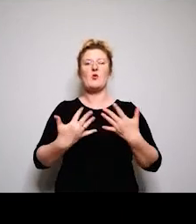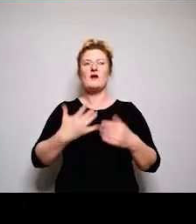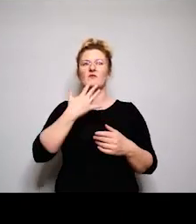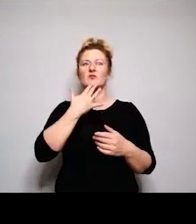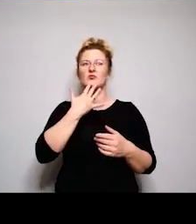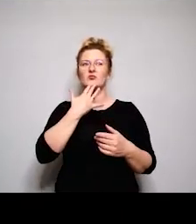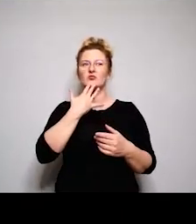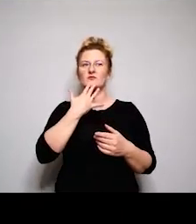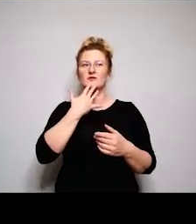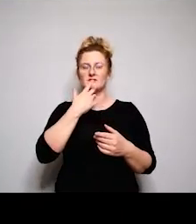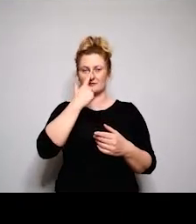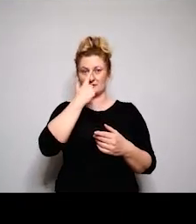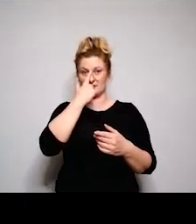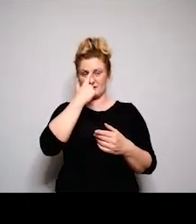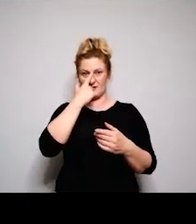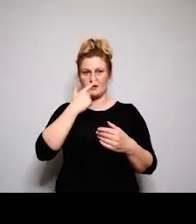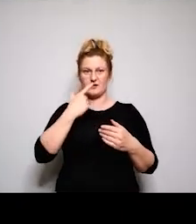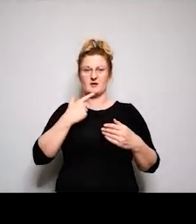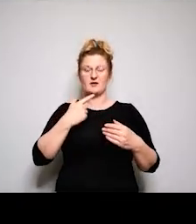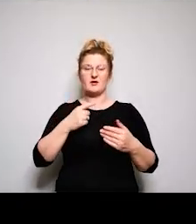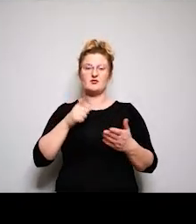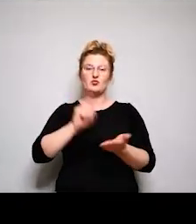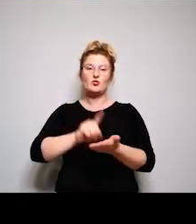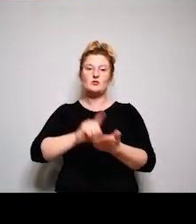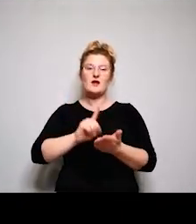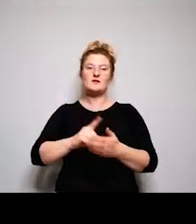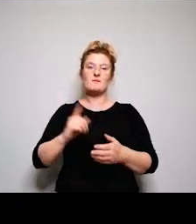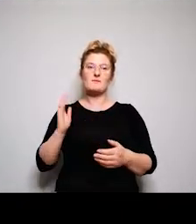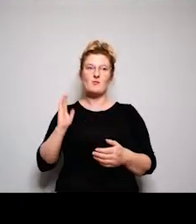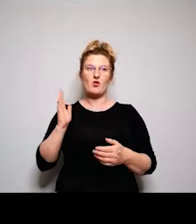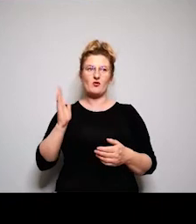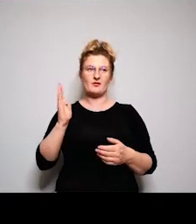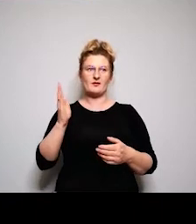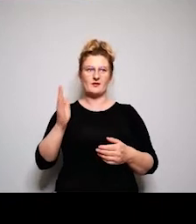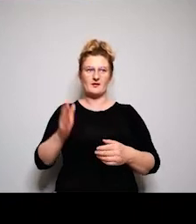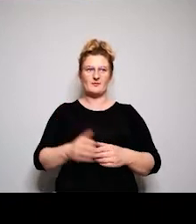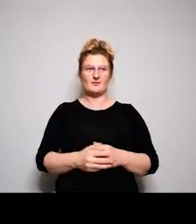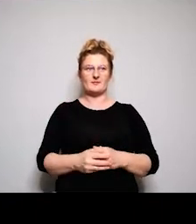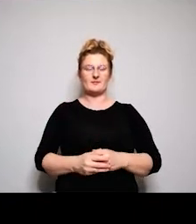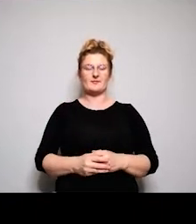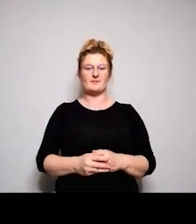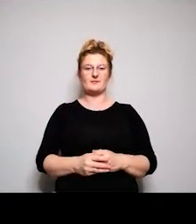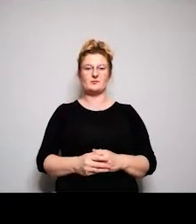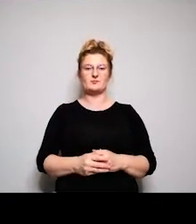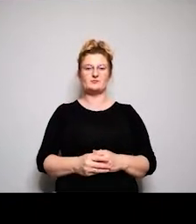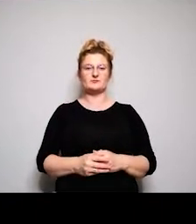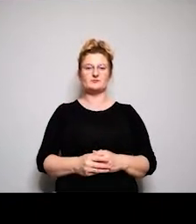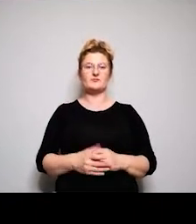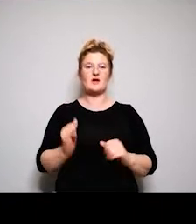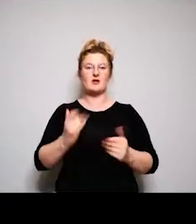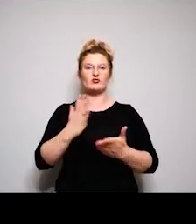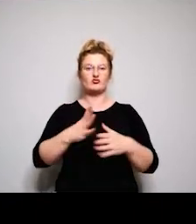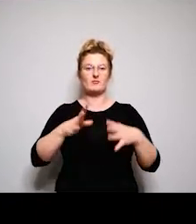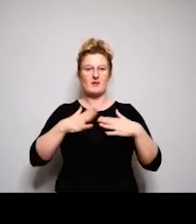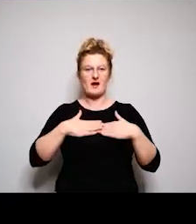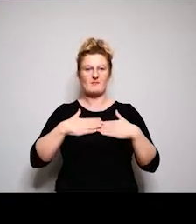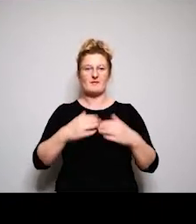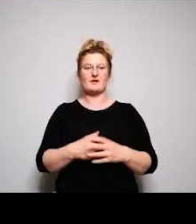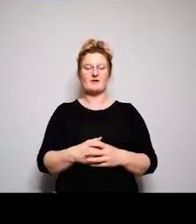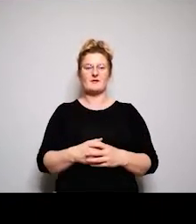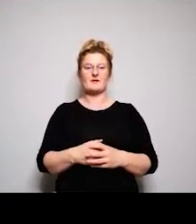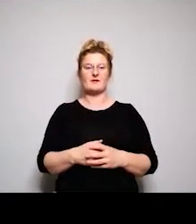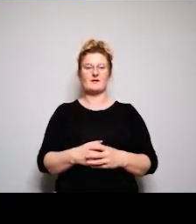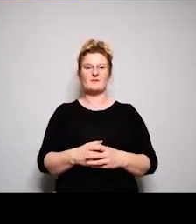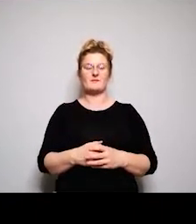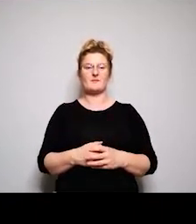a success, but probably during your way there were many different obstacles. Could you mention